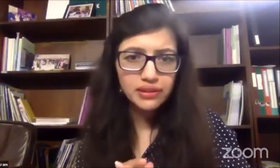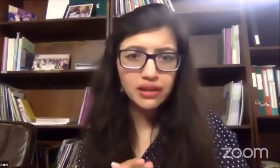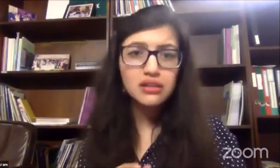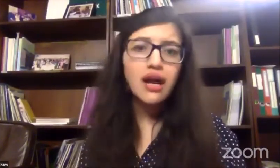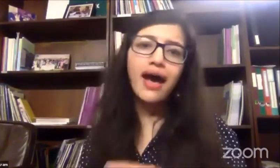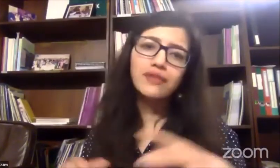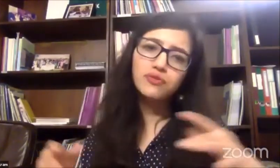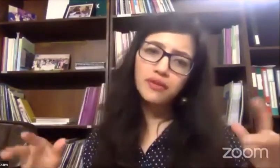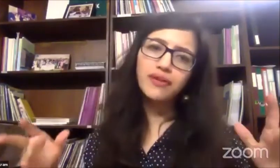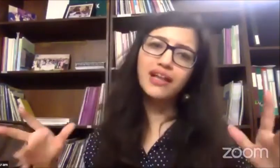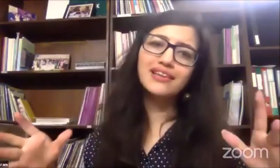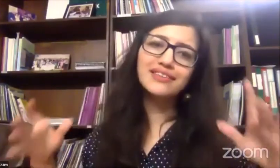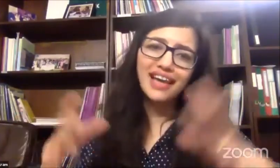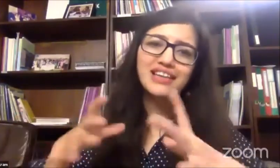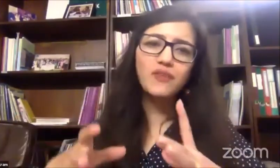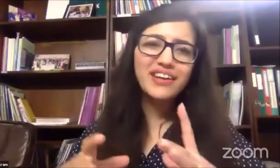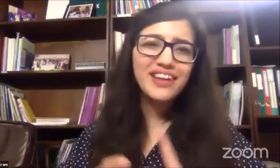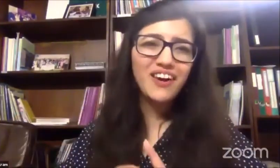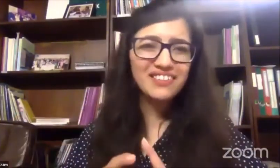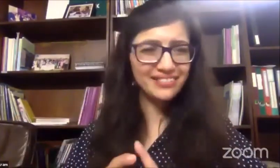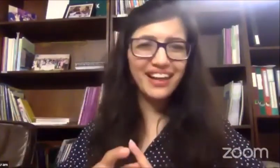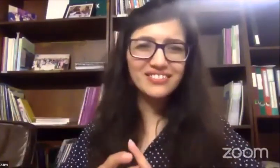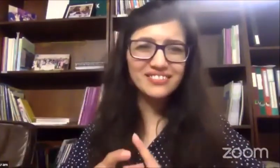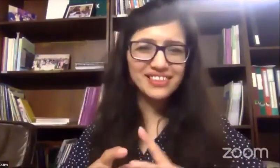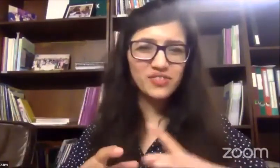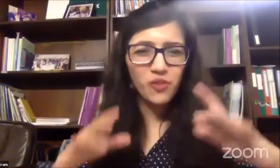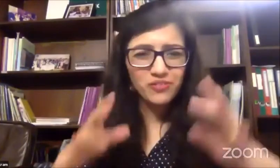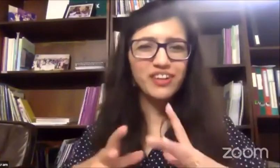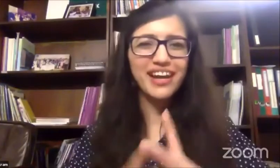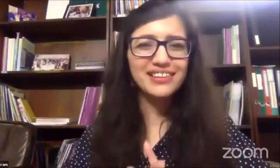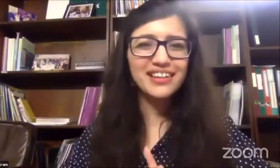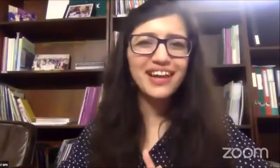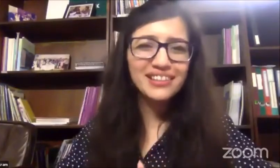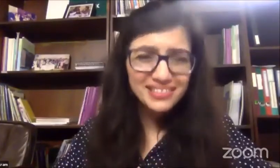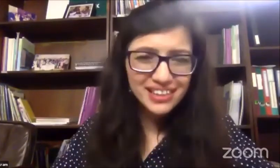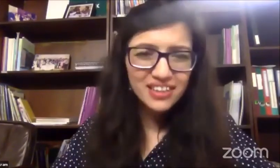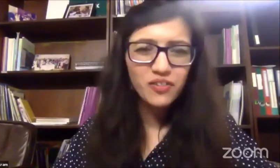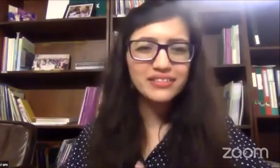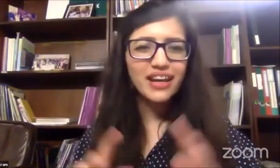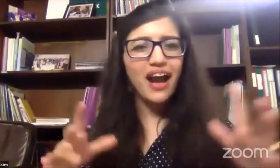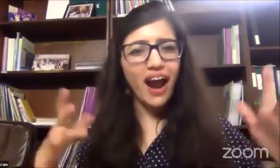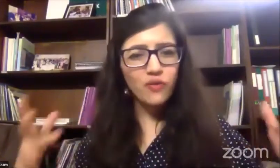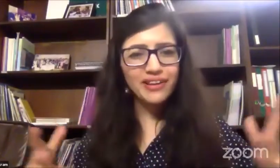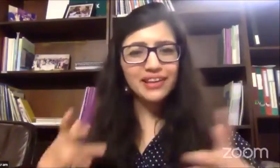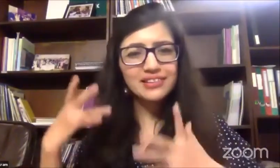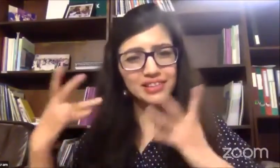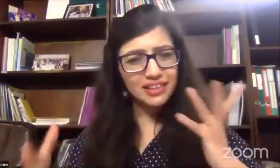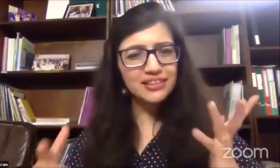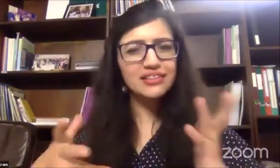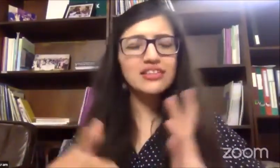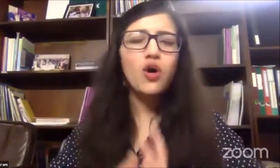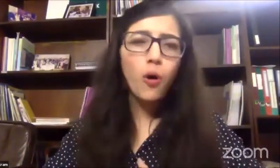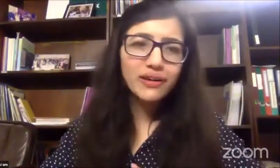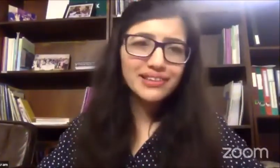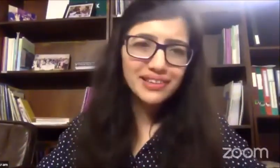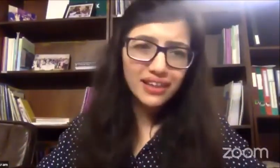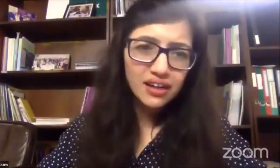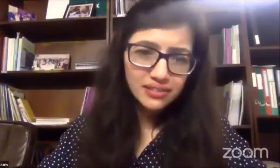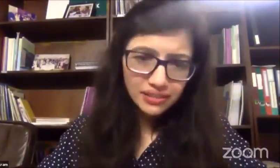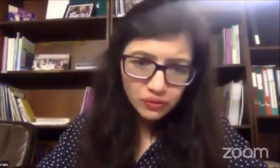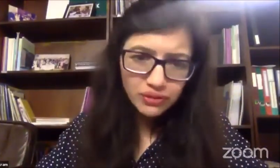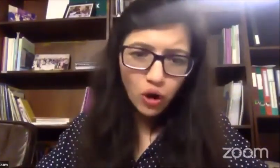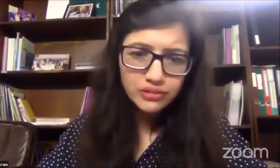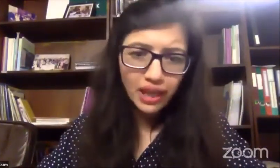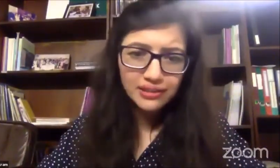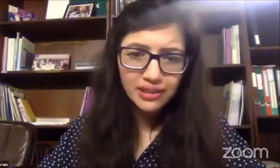also there. And we will, like, commit ourselves to move together and see what, how we can share all